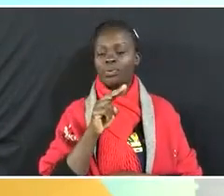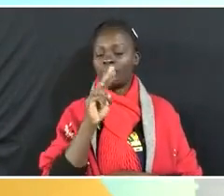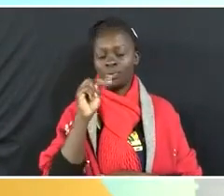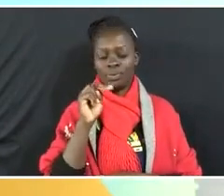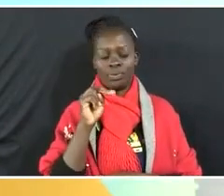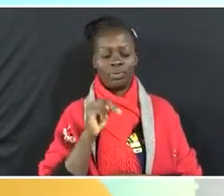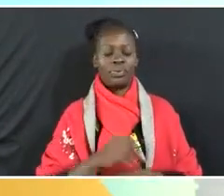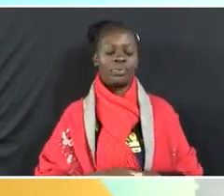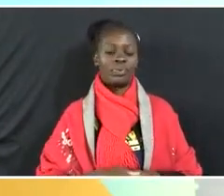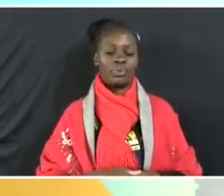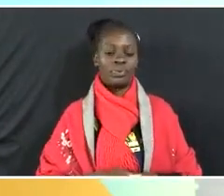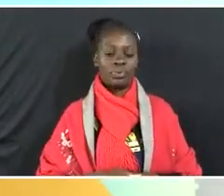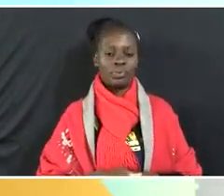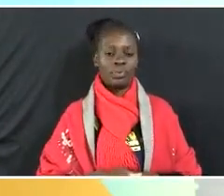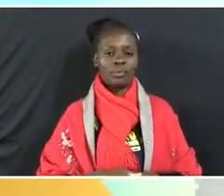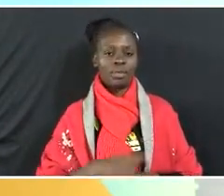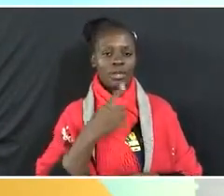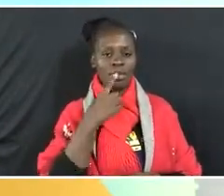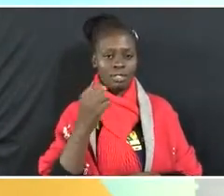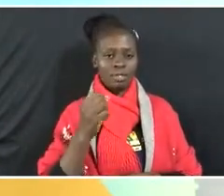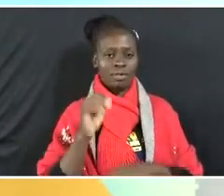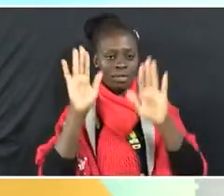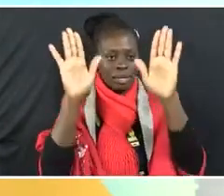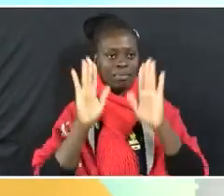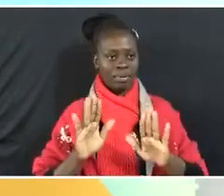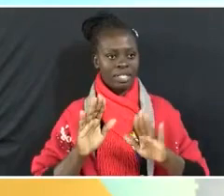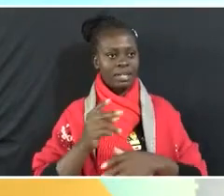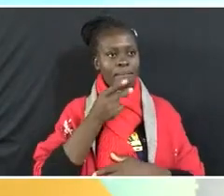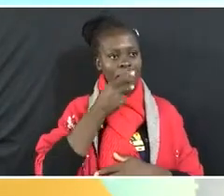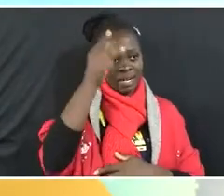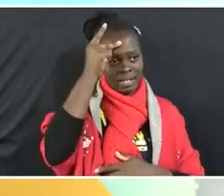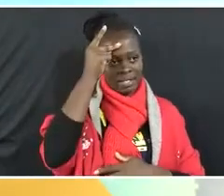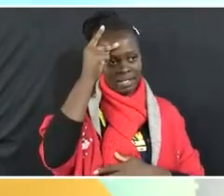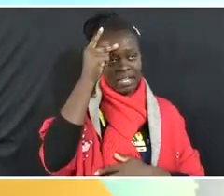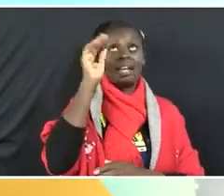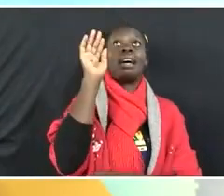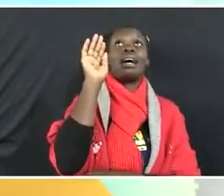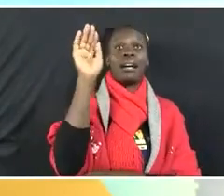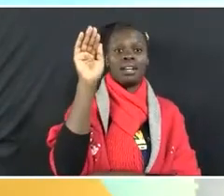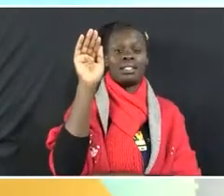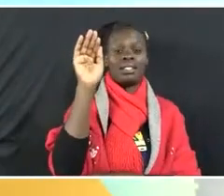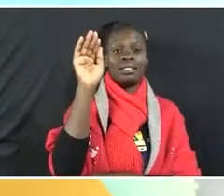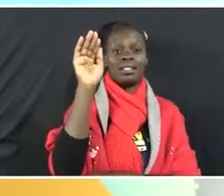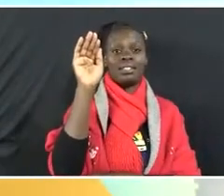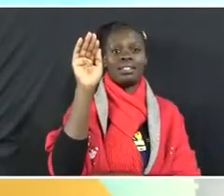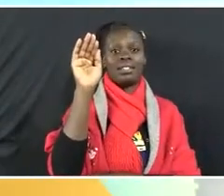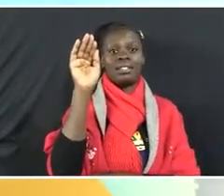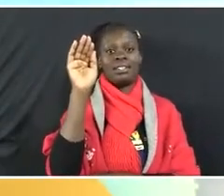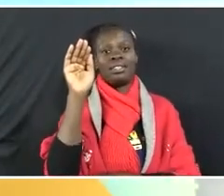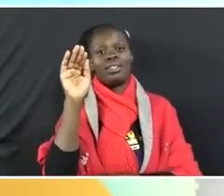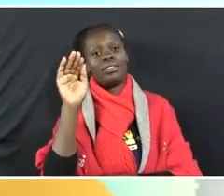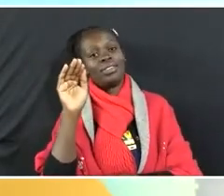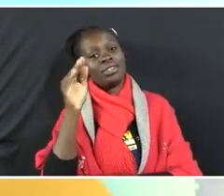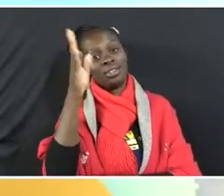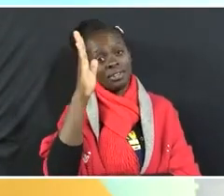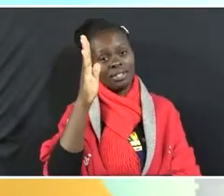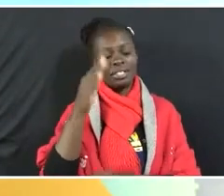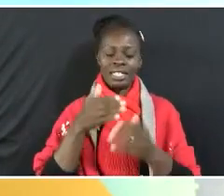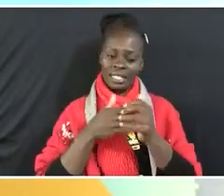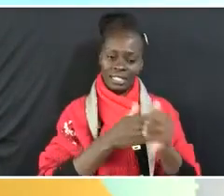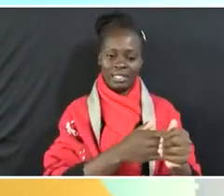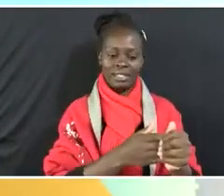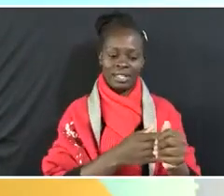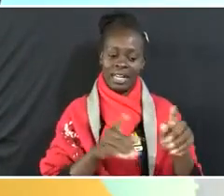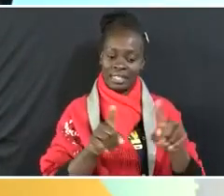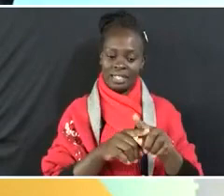to you to go for disco and telling Dad not to allow you to go? Why? What spirit do you have?